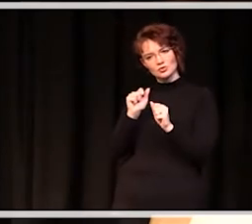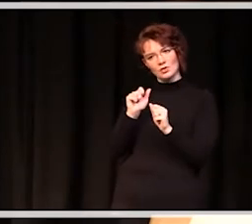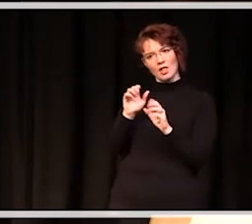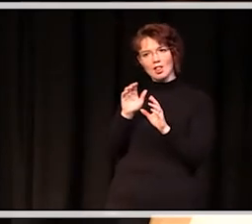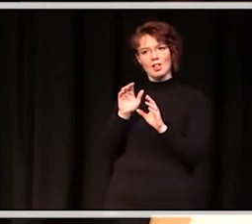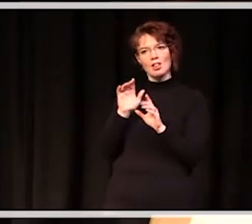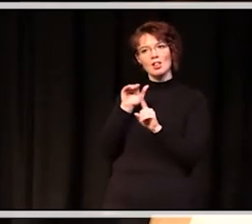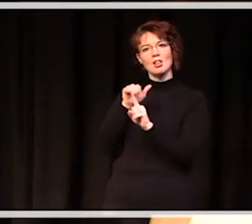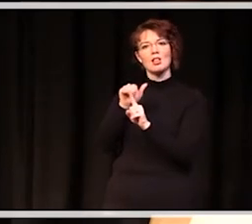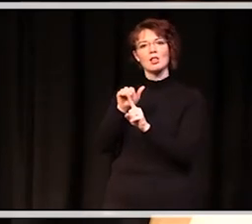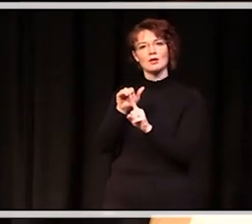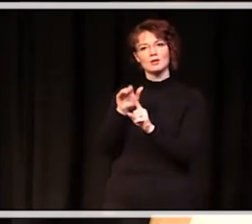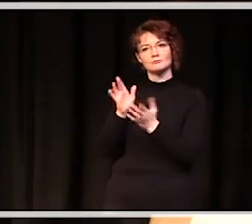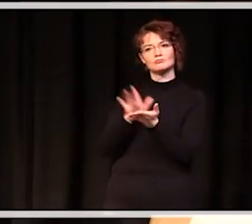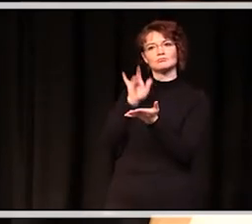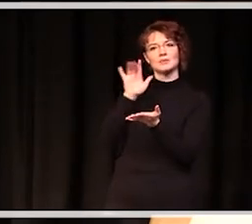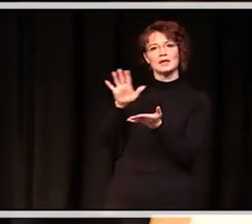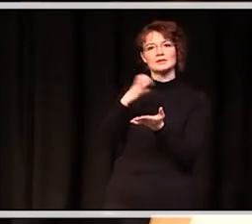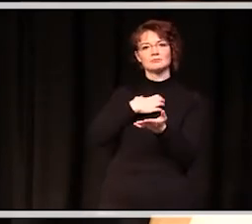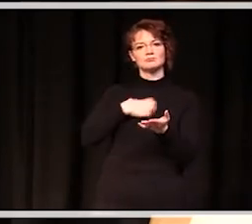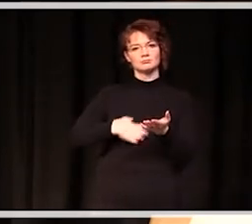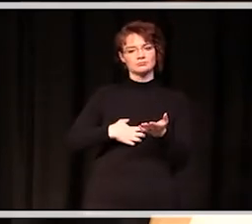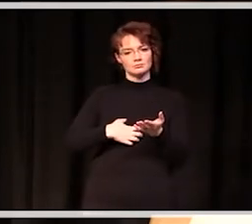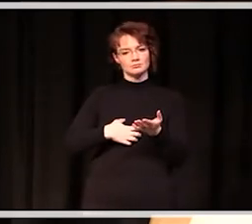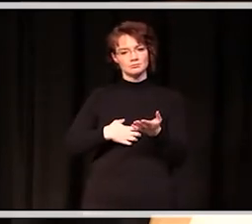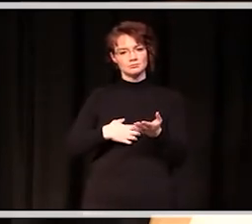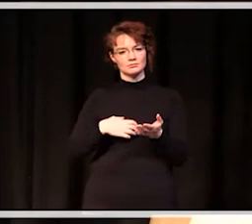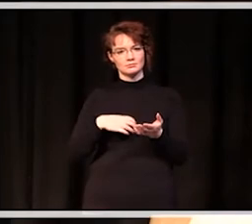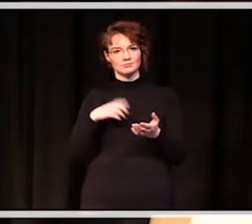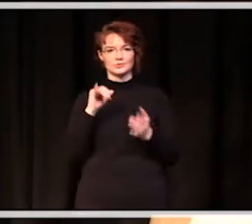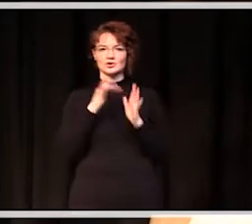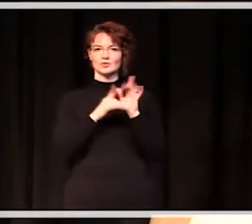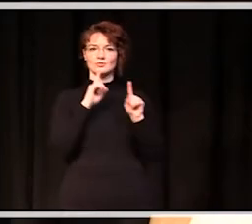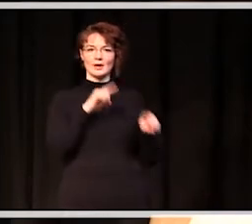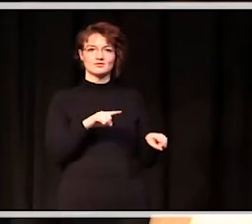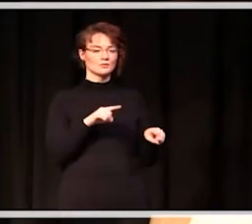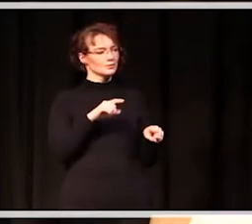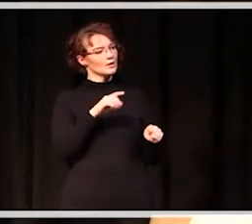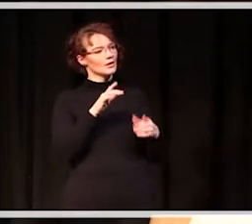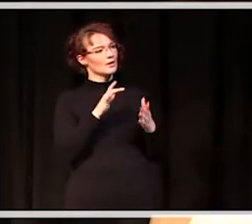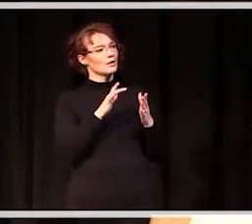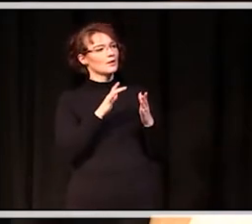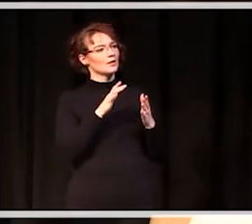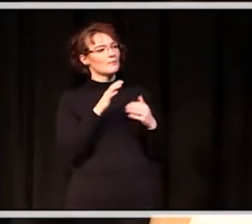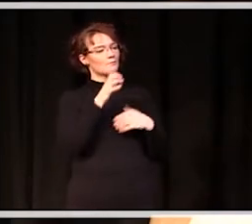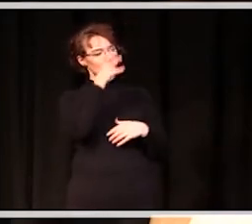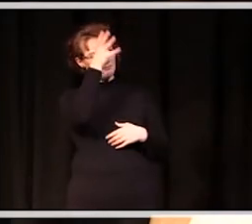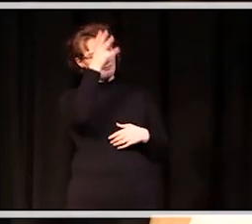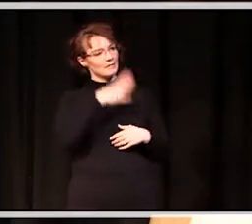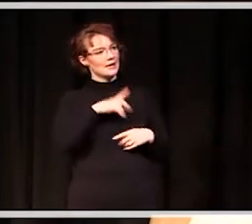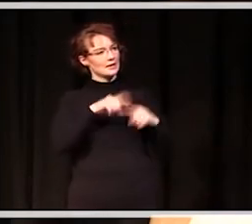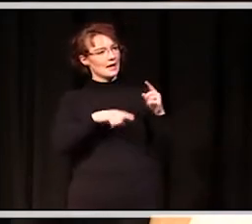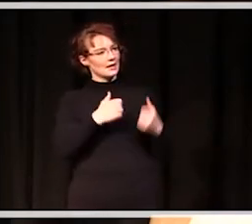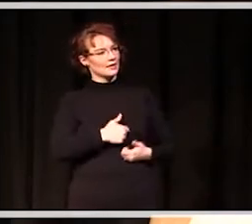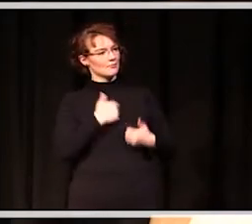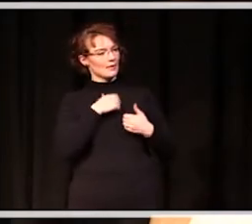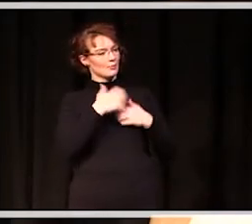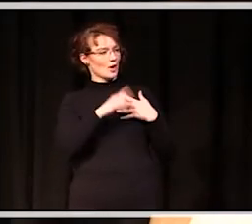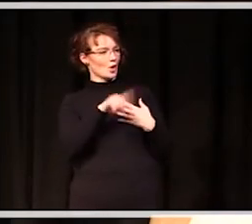do? Oh, he quotes Deuteronomy chapter 8, verse 3. Well, man does not live by bread alone, but by every word that comes from the mouth of